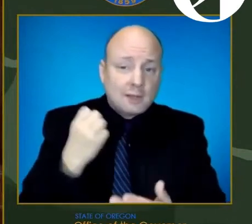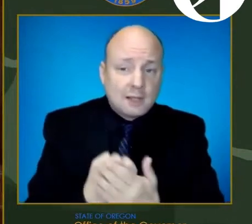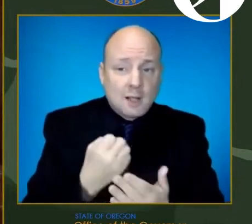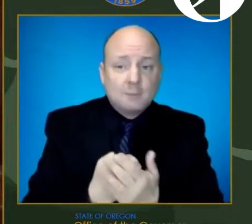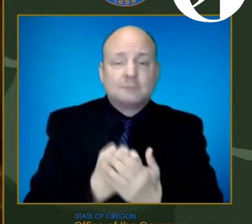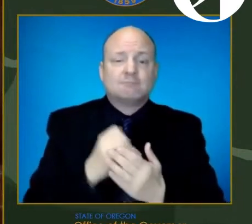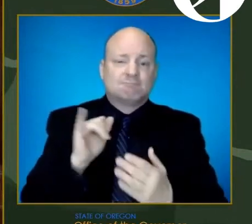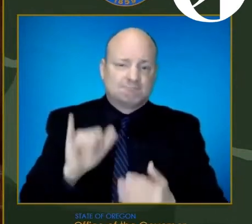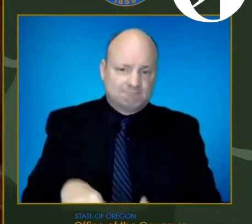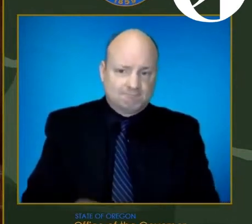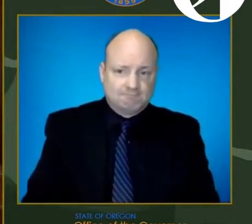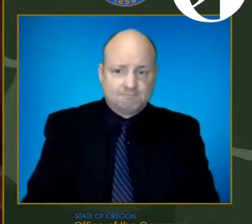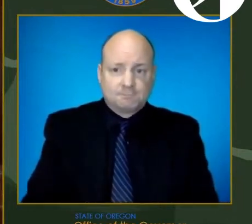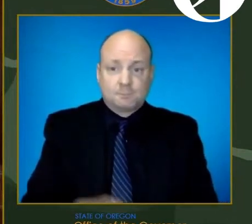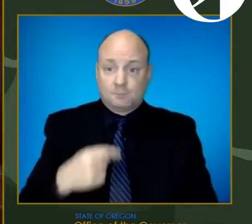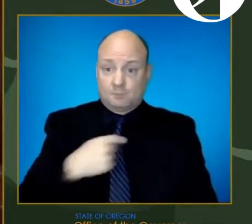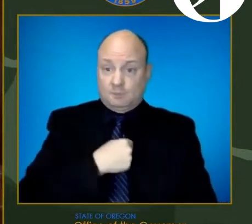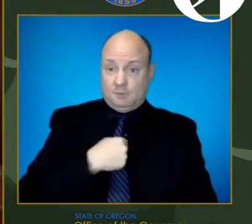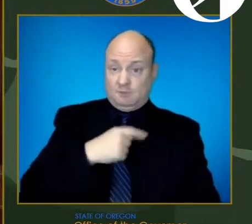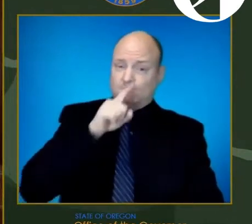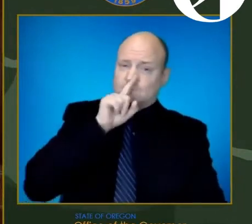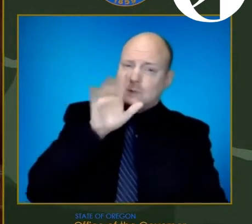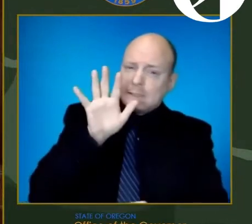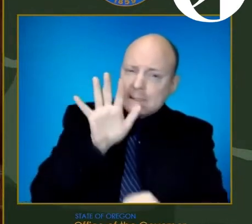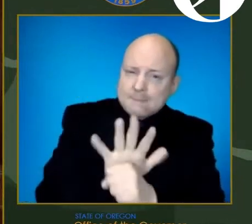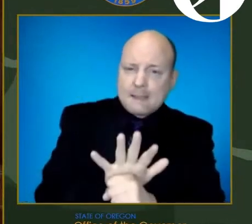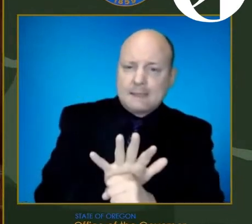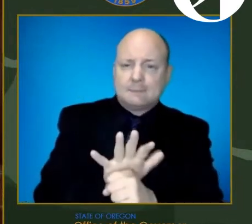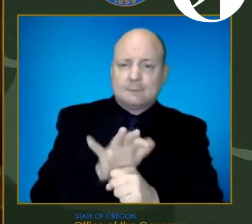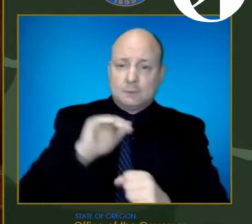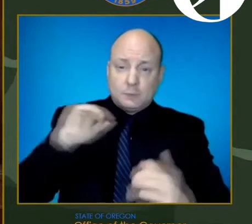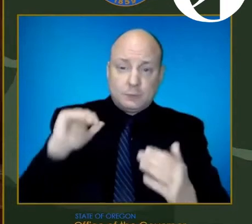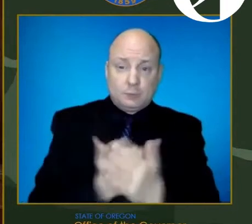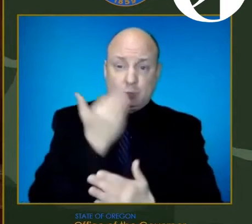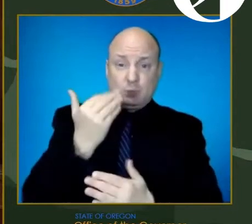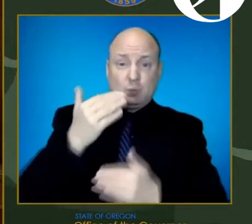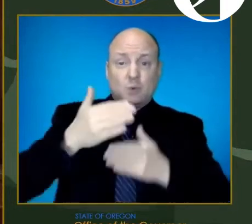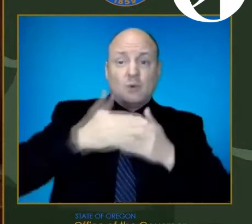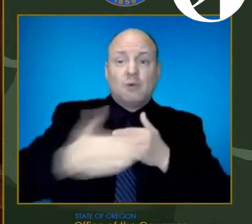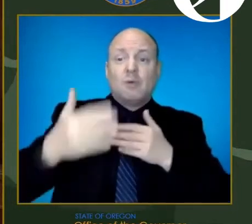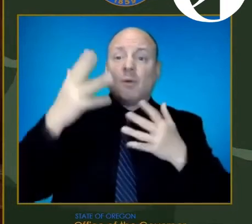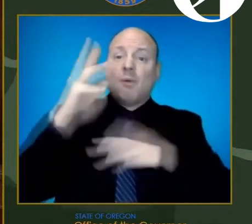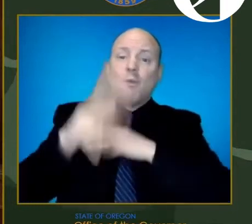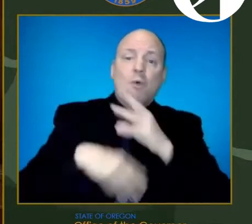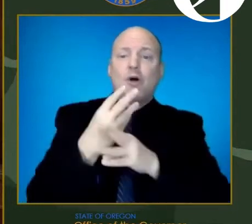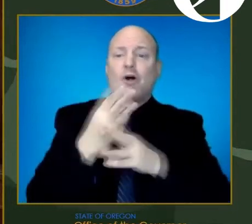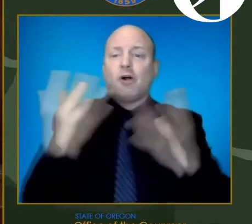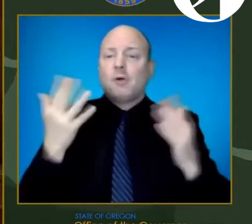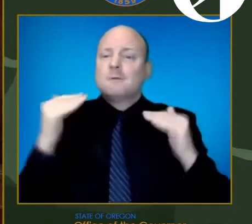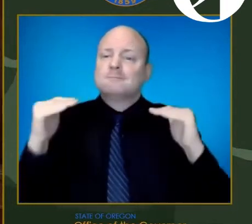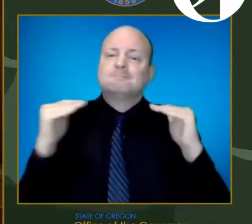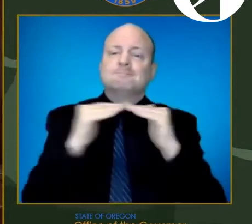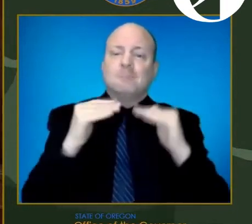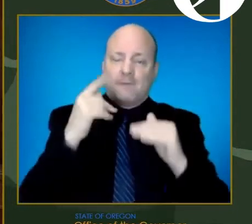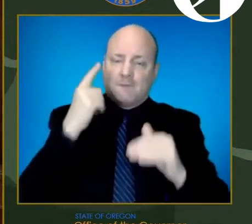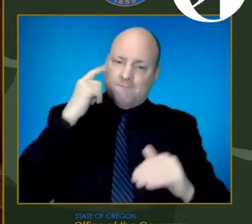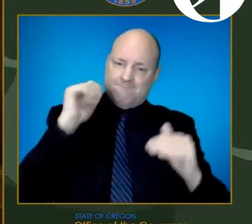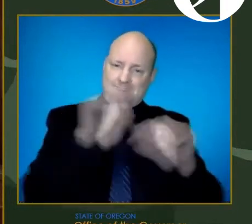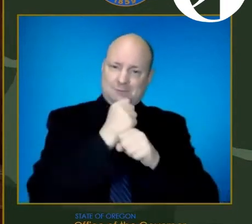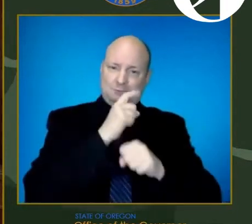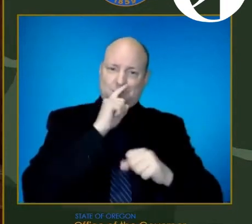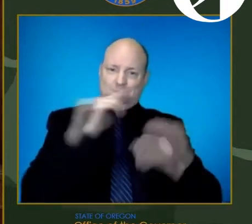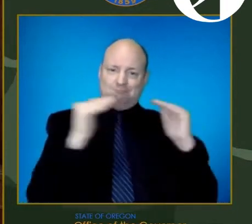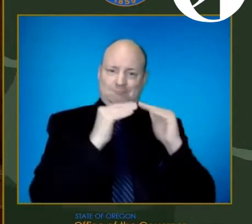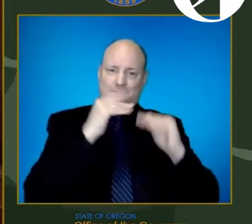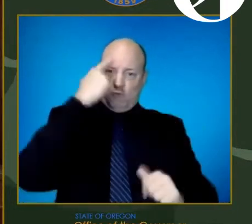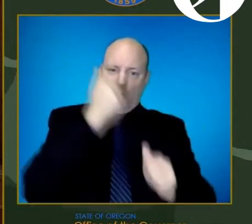to ensuring that the world we build as we emerge from this last year is a more equitable one. We